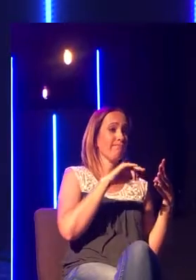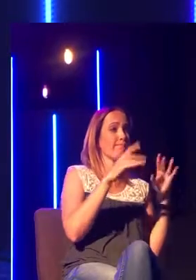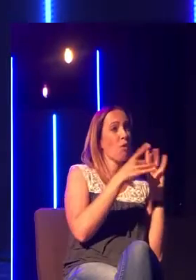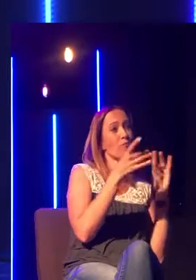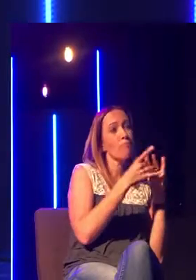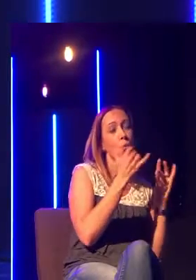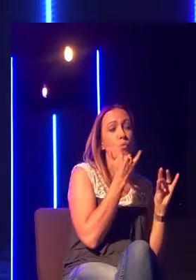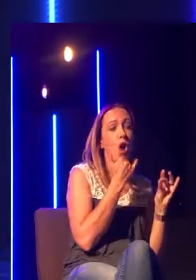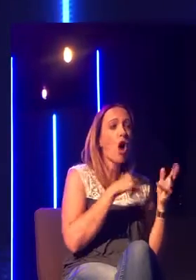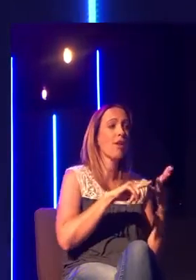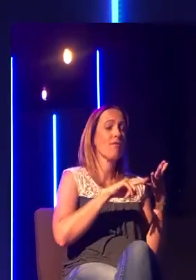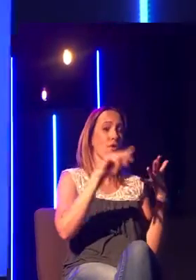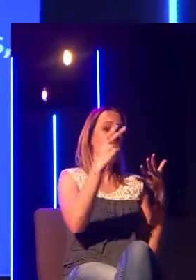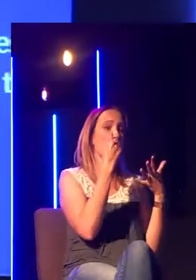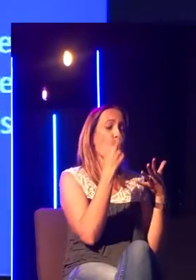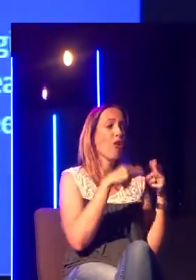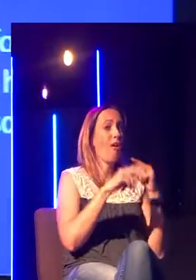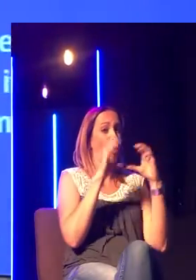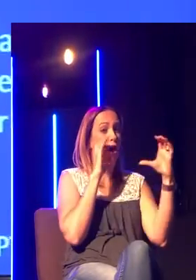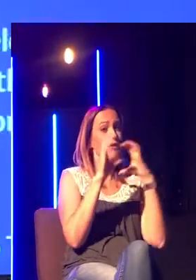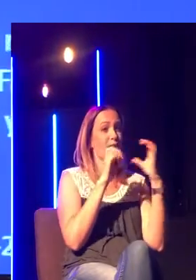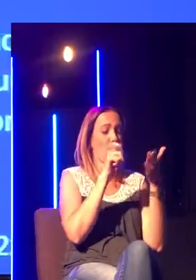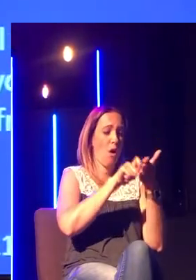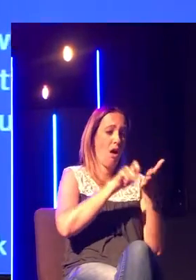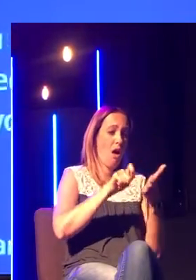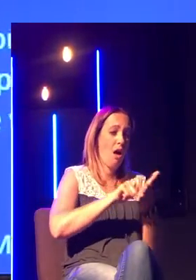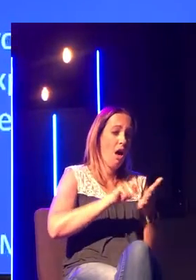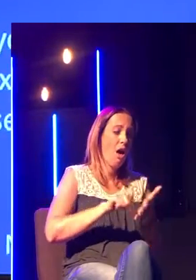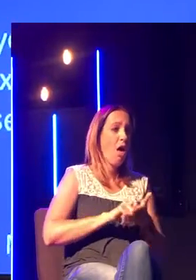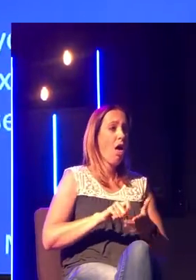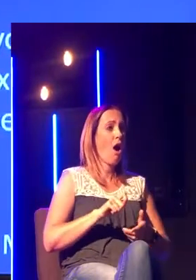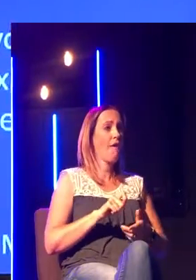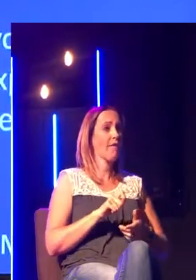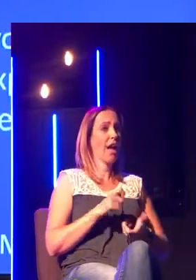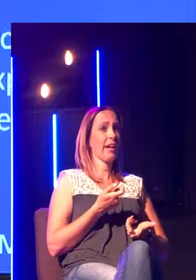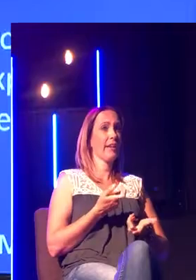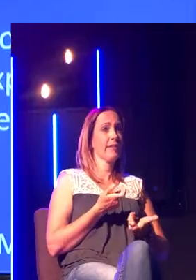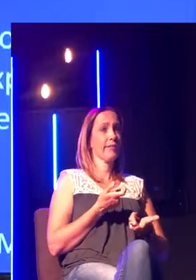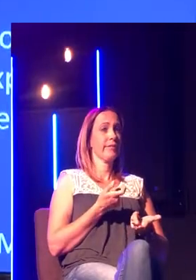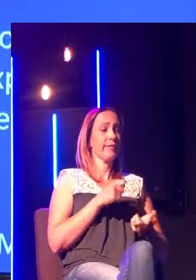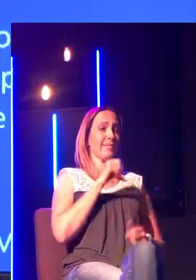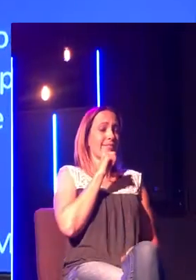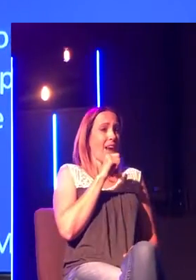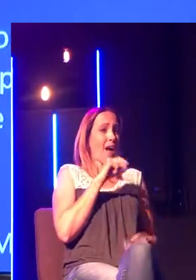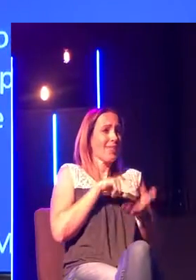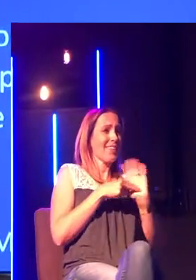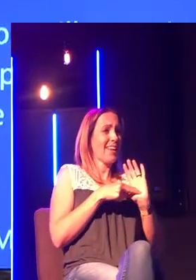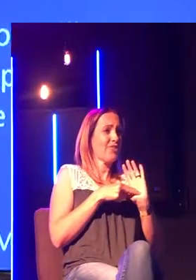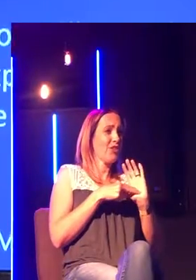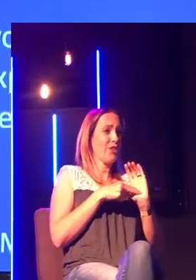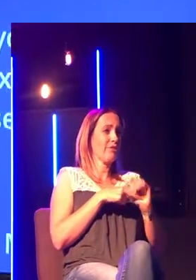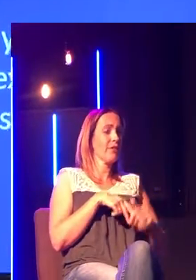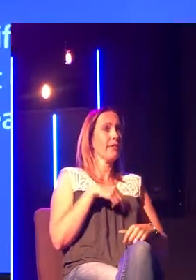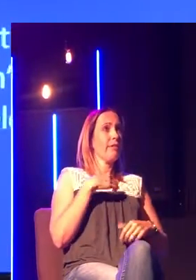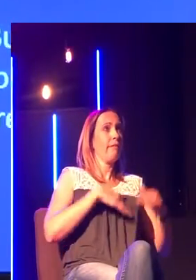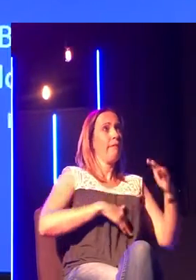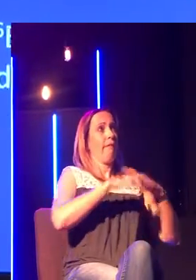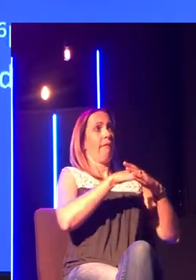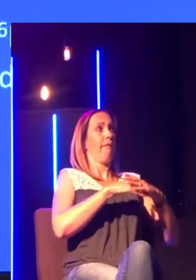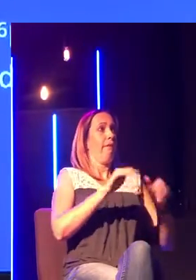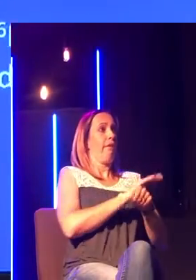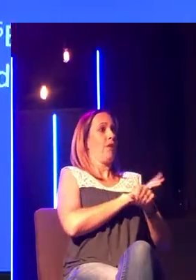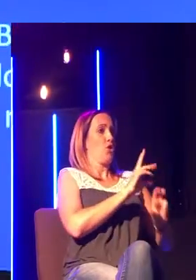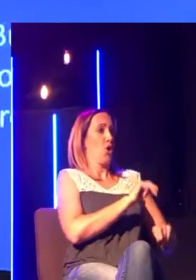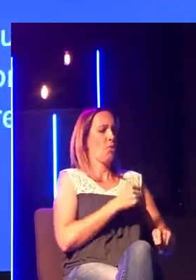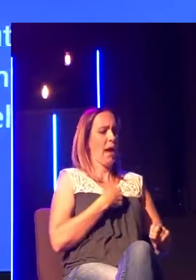look, every conversation, with not the intention of filling a lot of them, just, I want to be able to write some things down. And over the course of